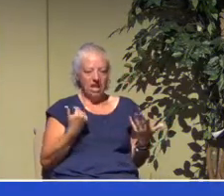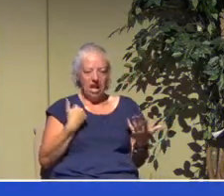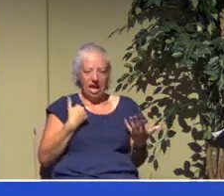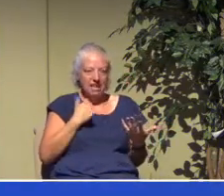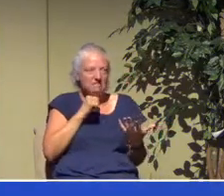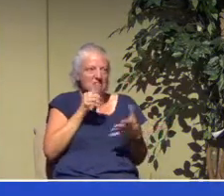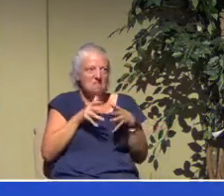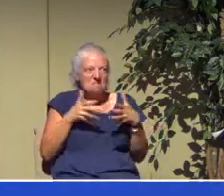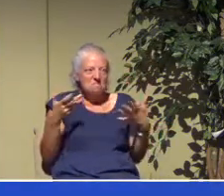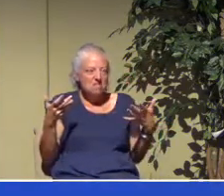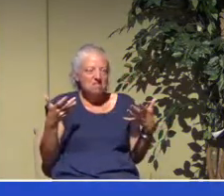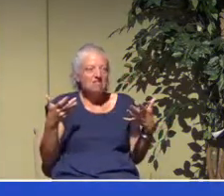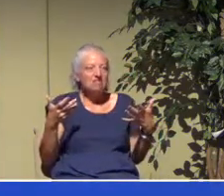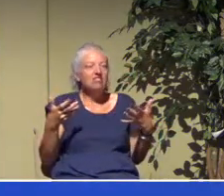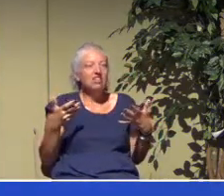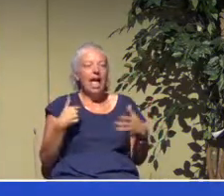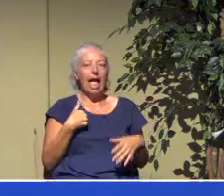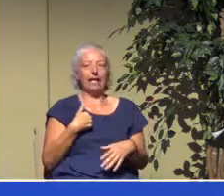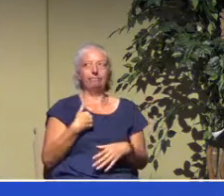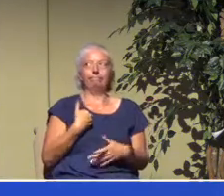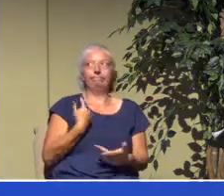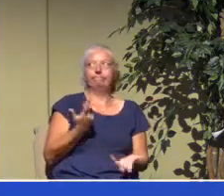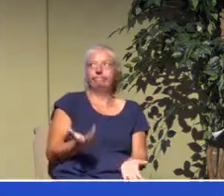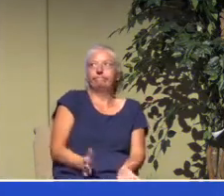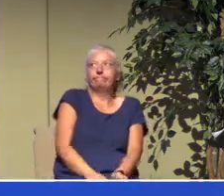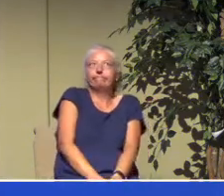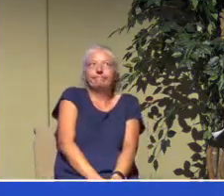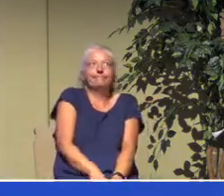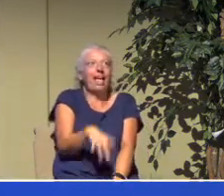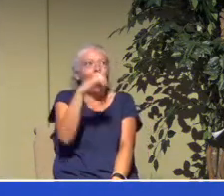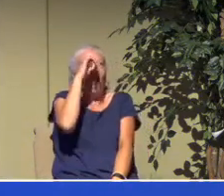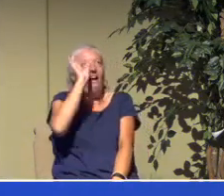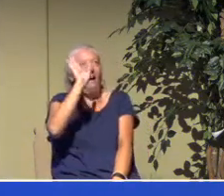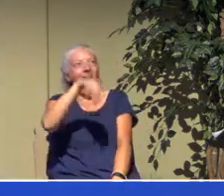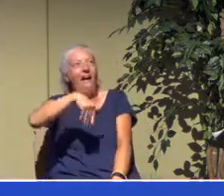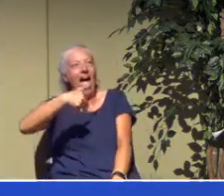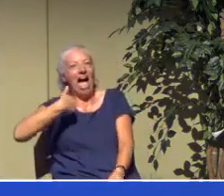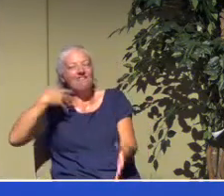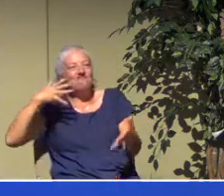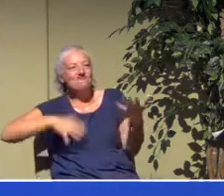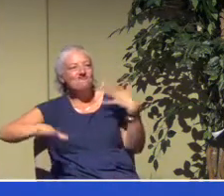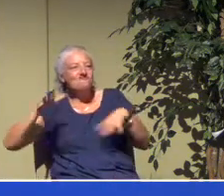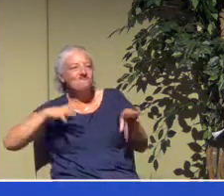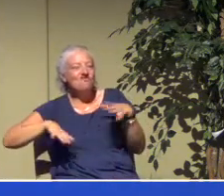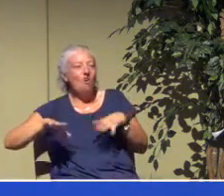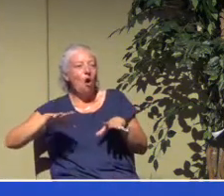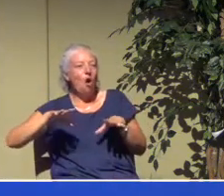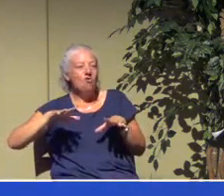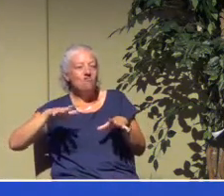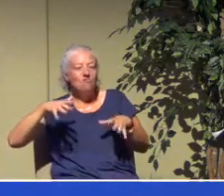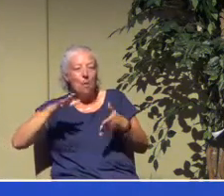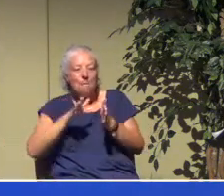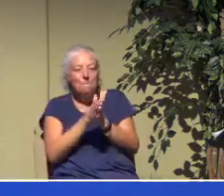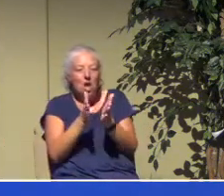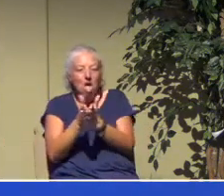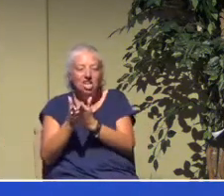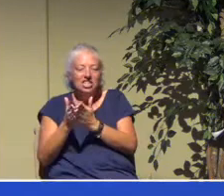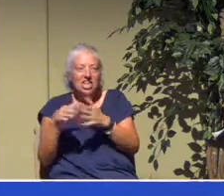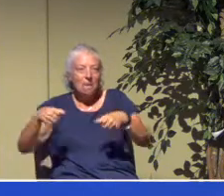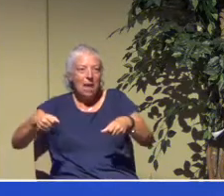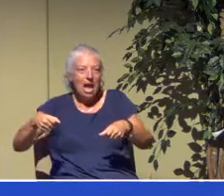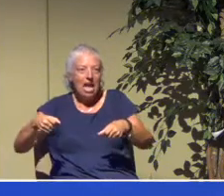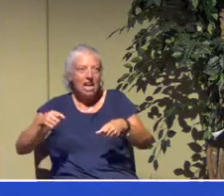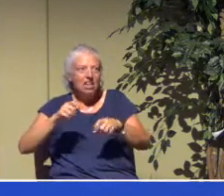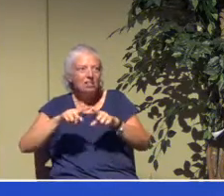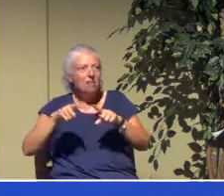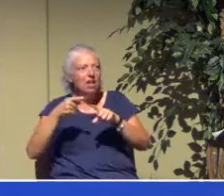me, and I was quite naive. I just thought, oh, I have my clothes and my bags and my books, but I really had no